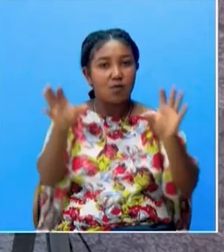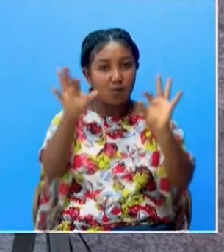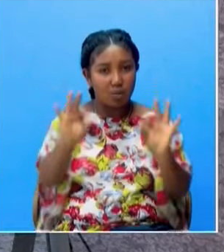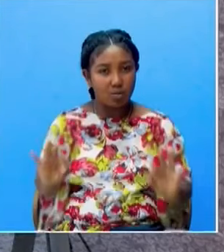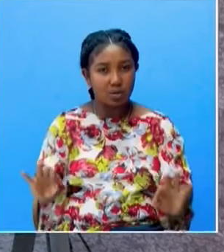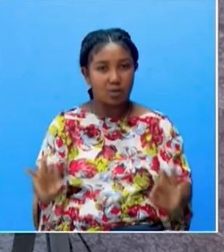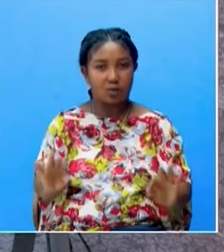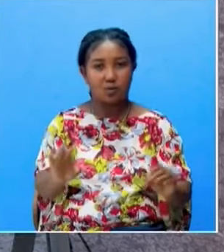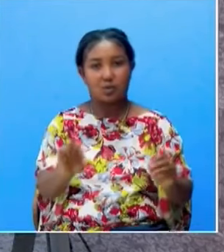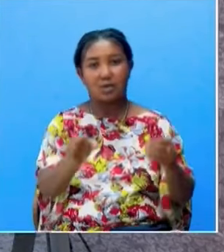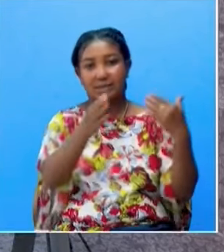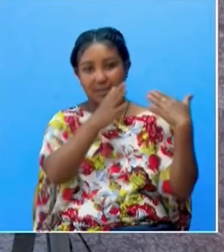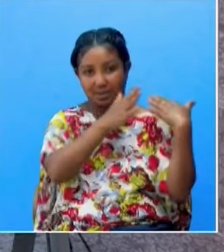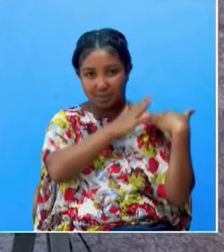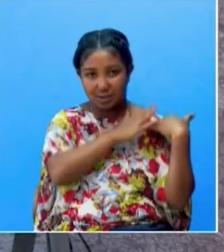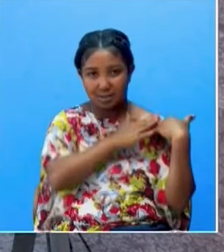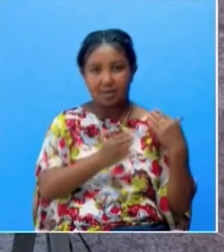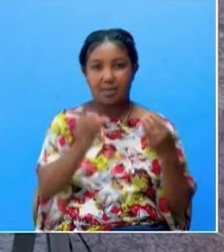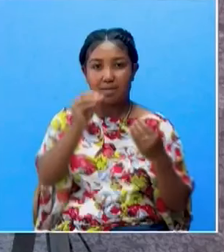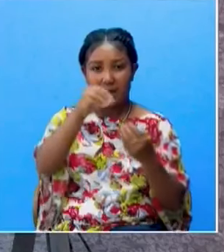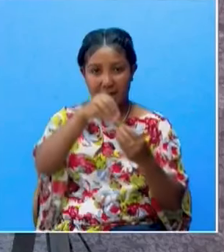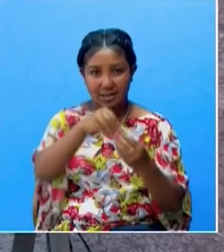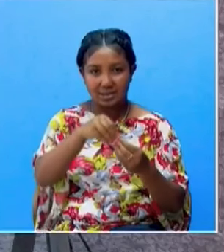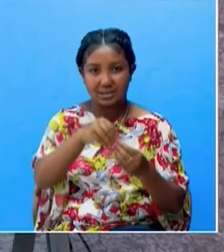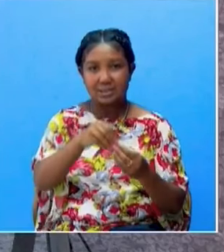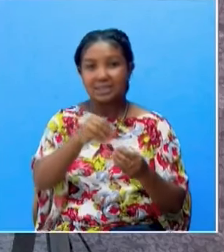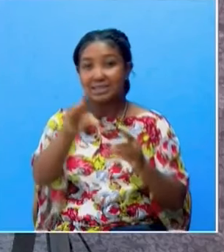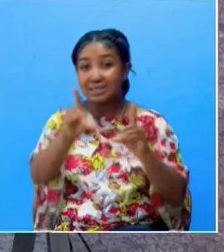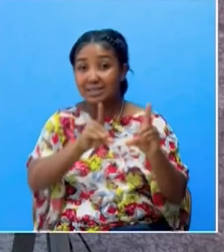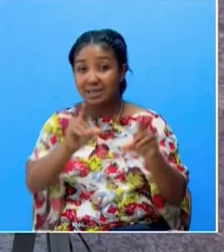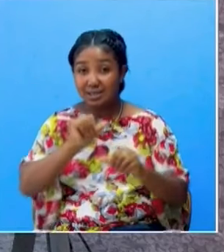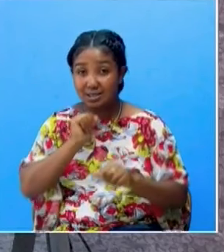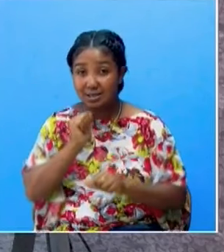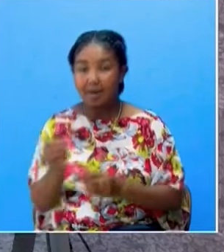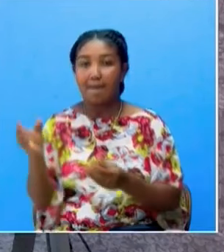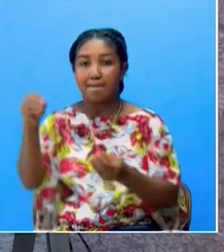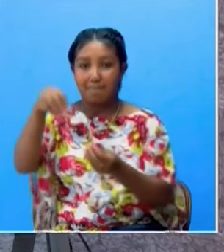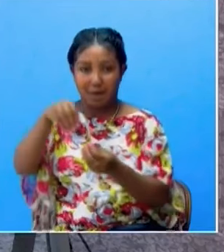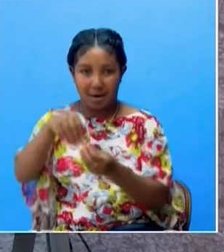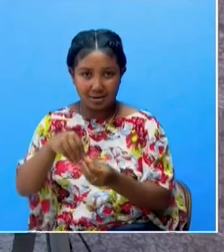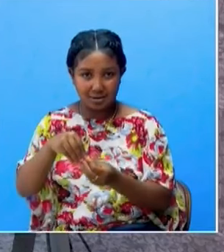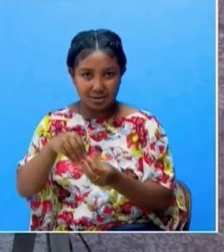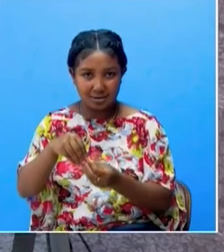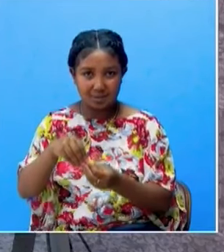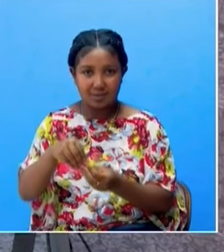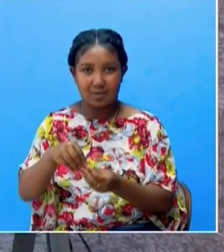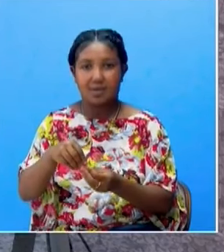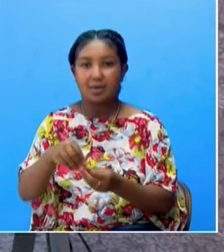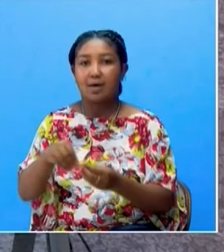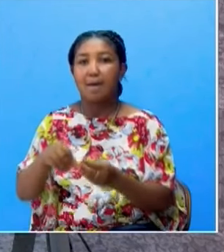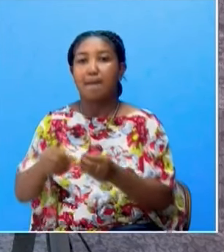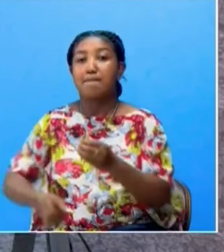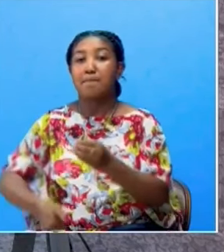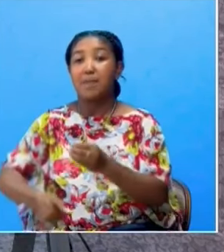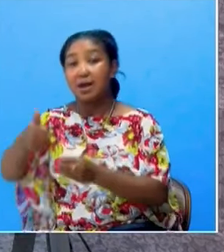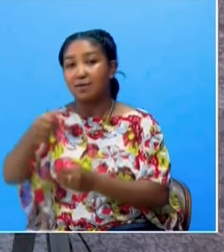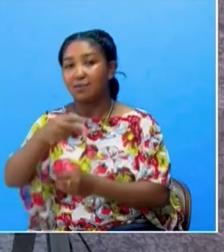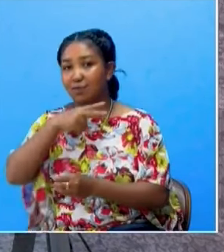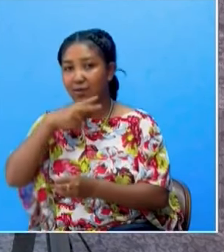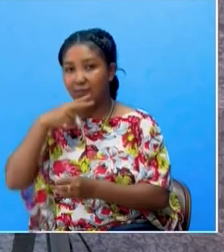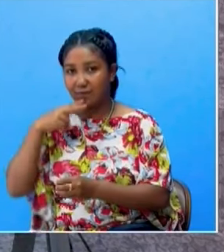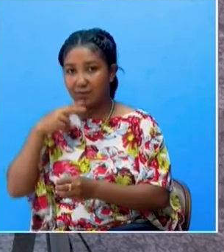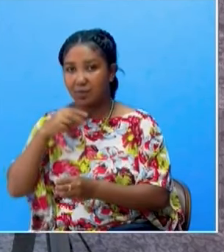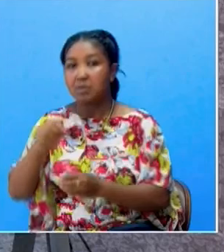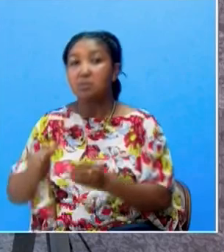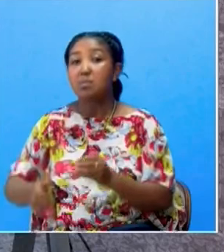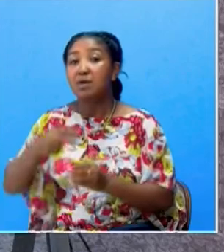be subject plus didn't plus main verb. Main